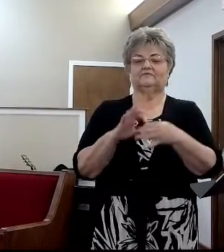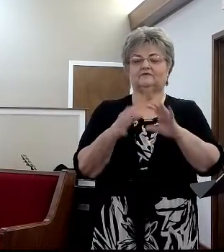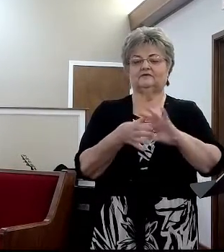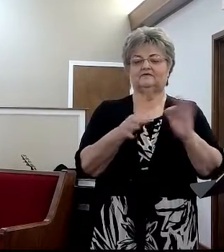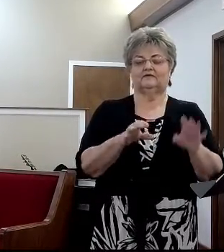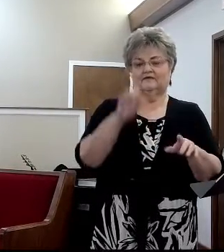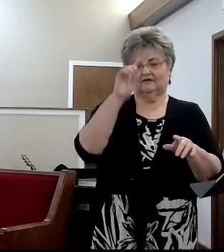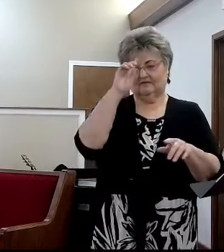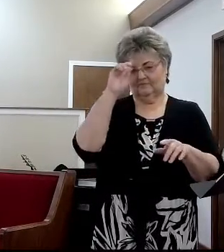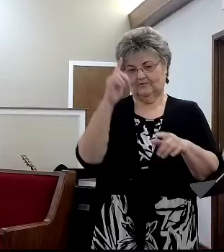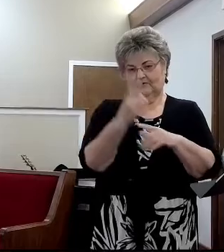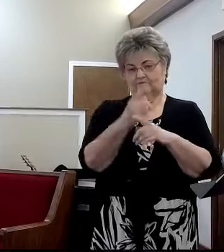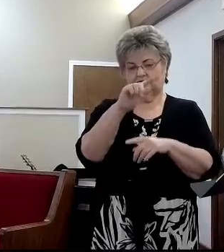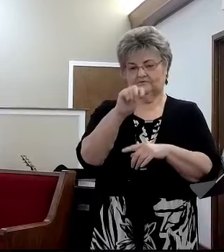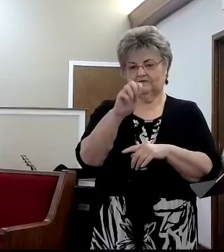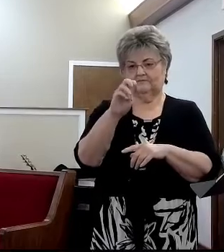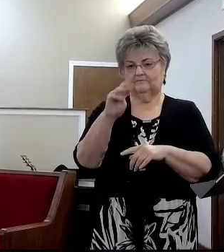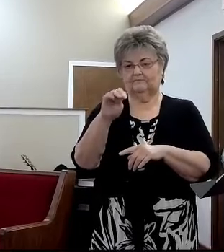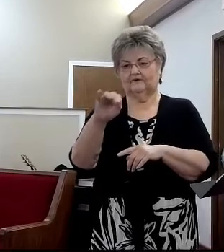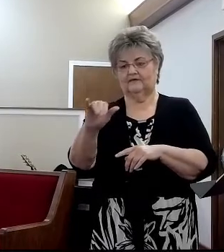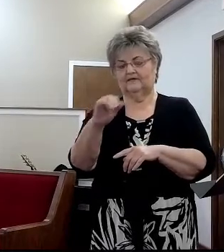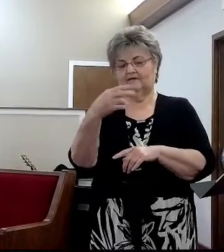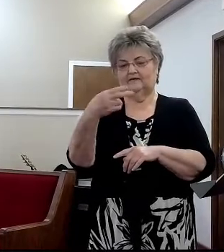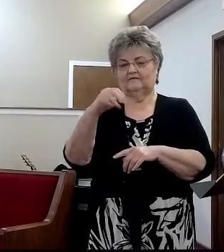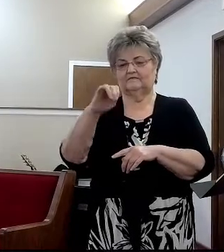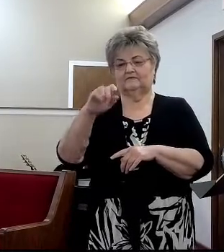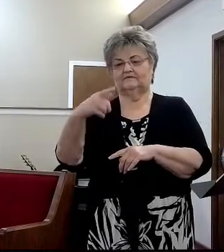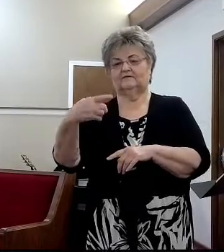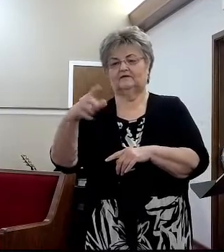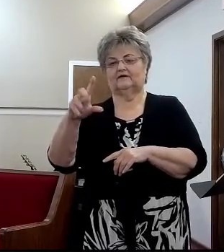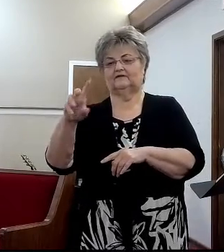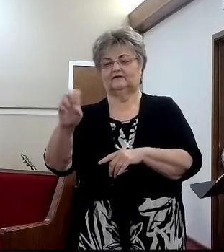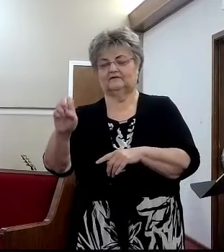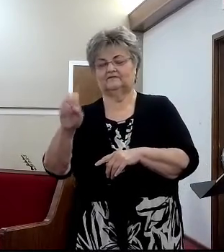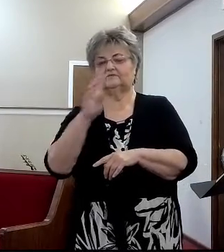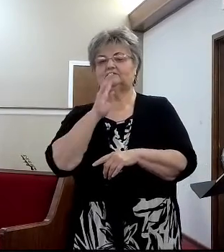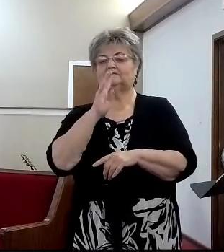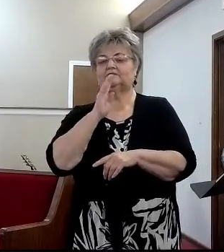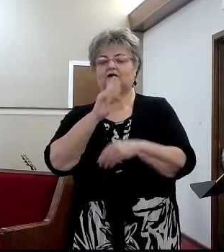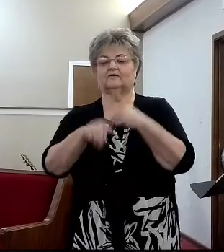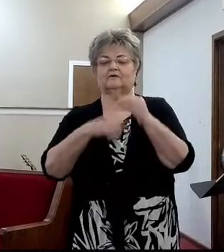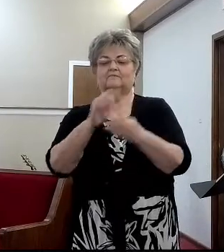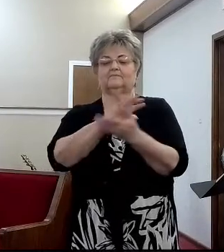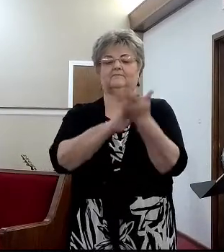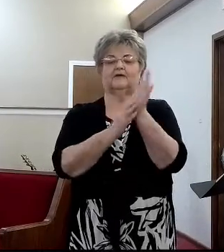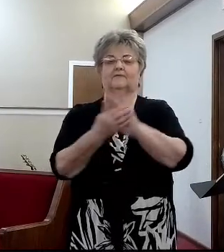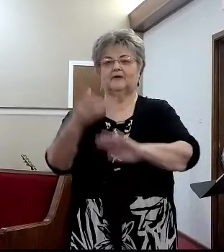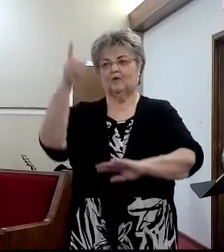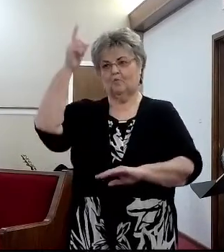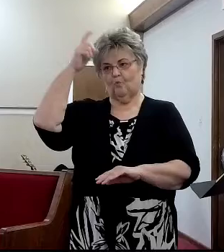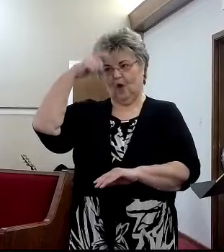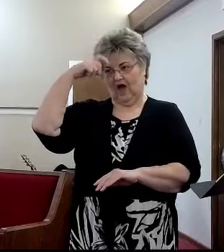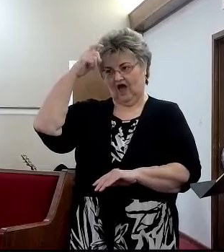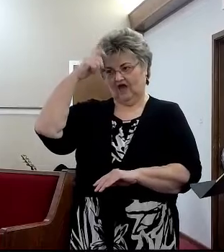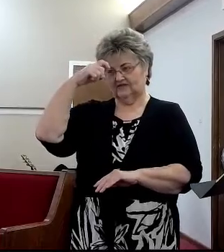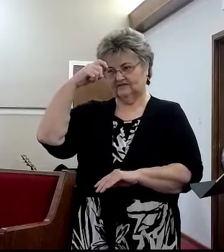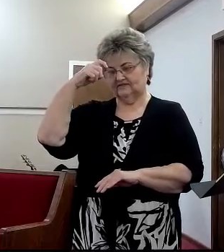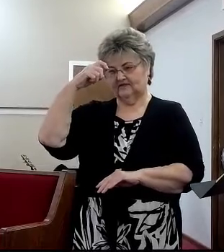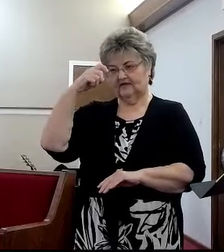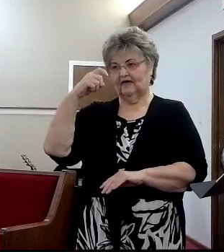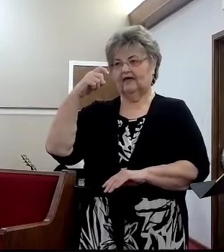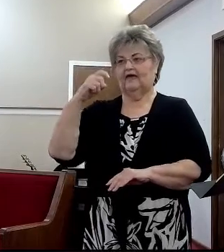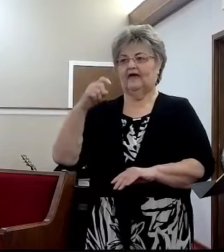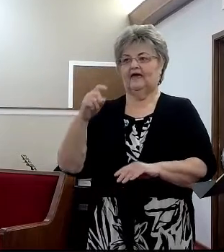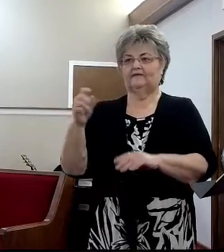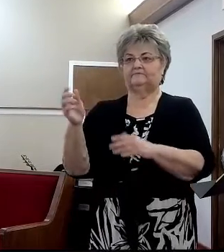Higgle. So we're going to be using a lot of that this morning. So we're going to talk about becoming wise. So we'll be jumping